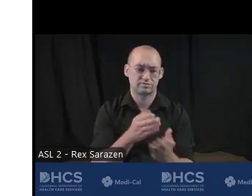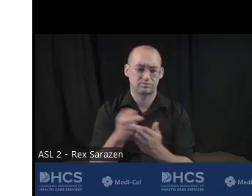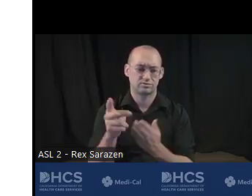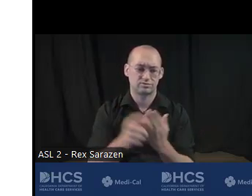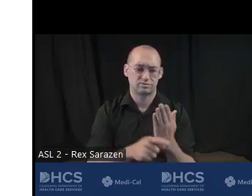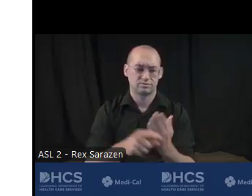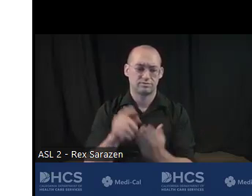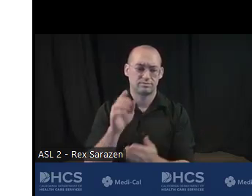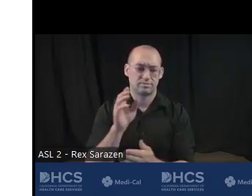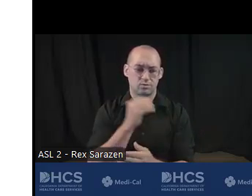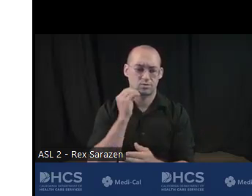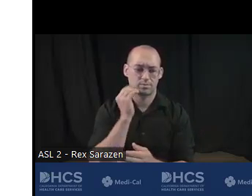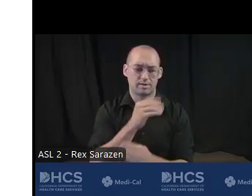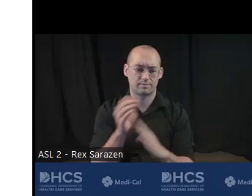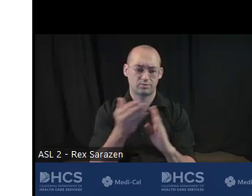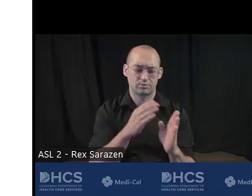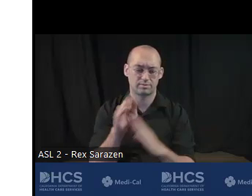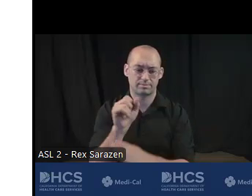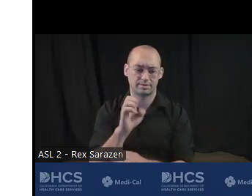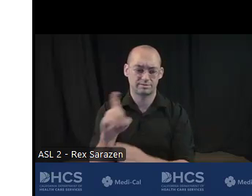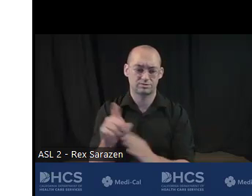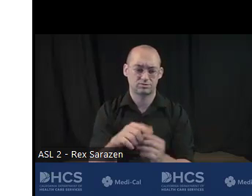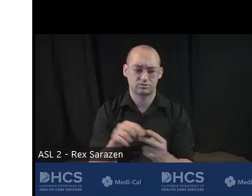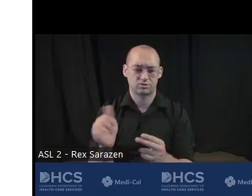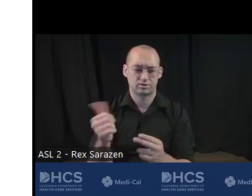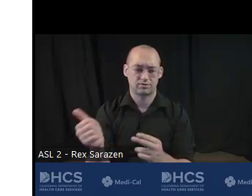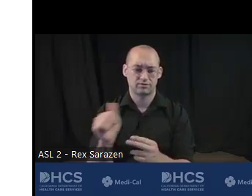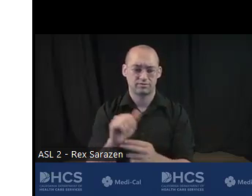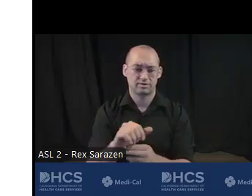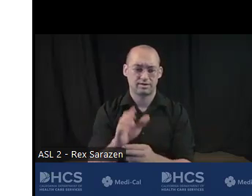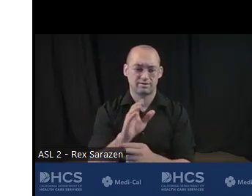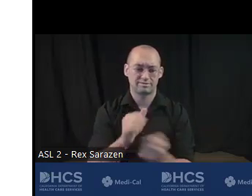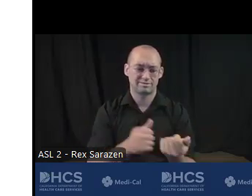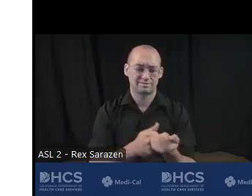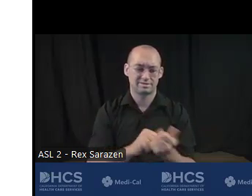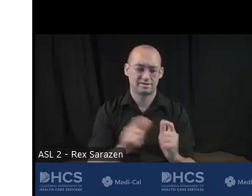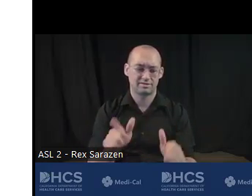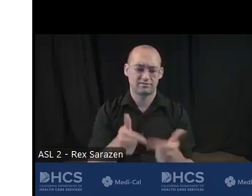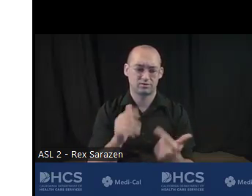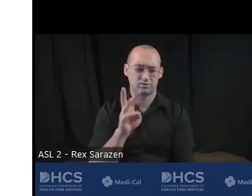Alternatives waiver, the Assisted Living waiver, and the Medi-Cal waiver program,